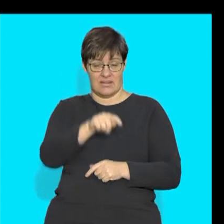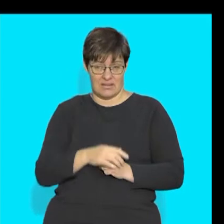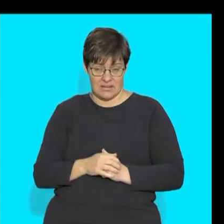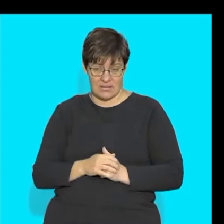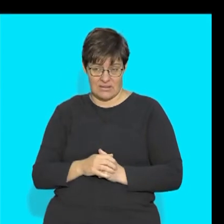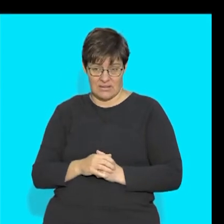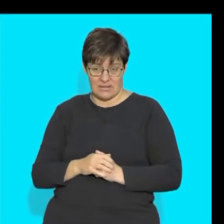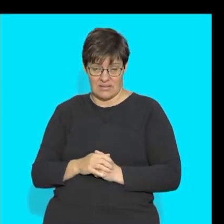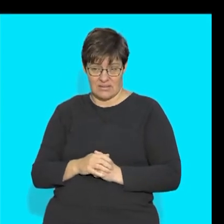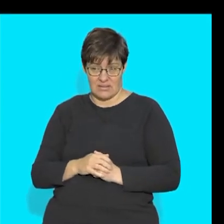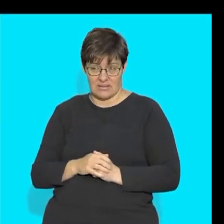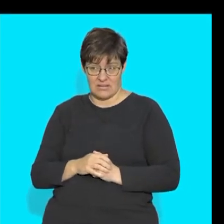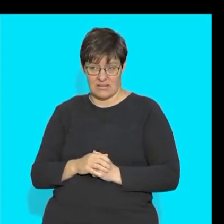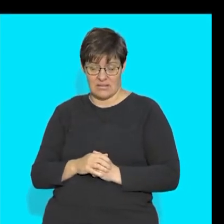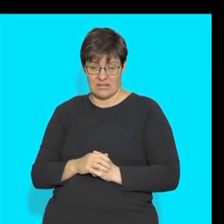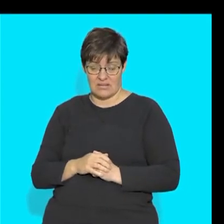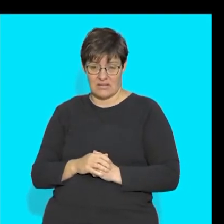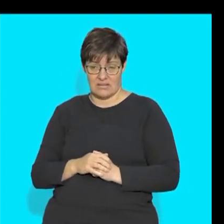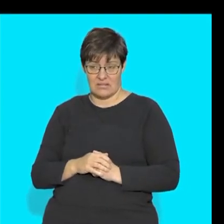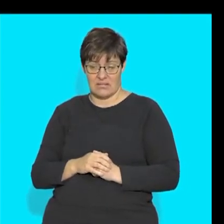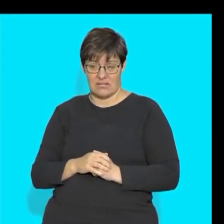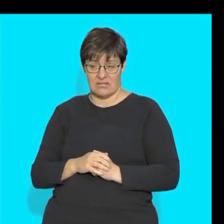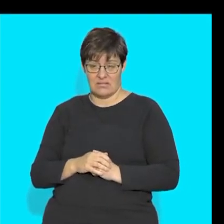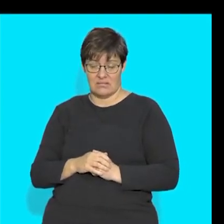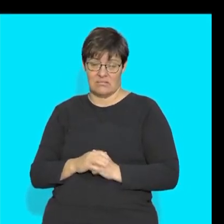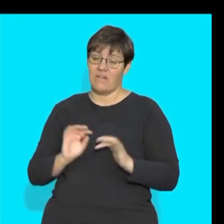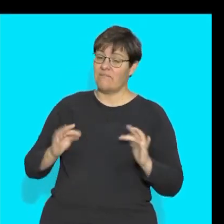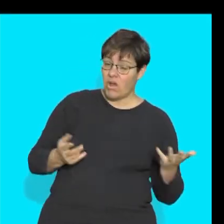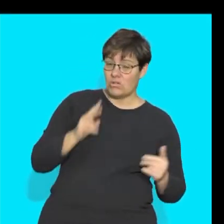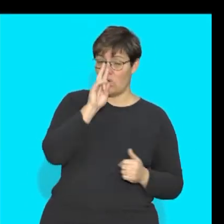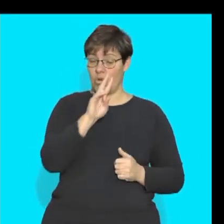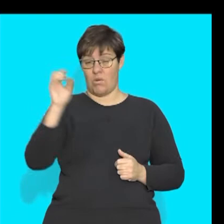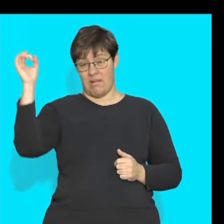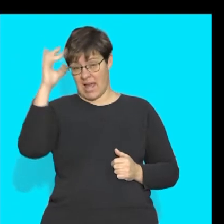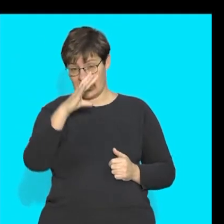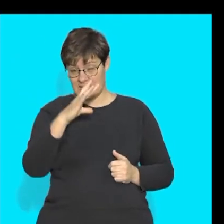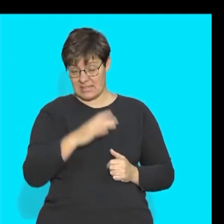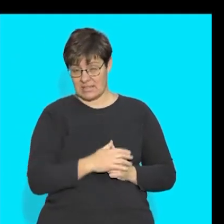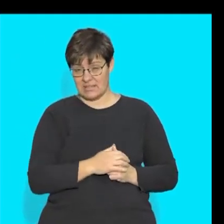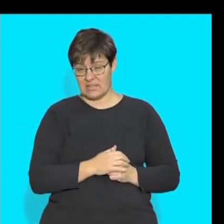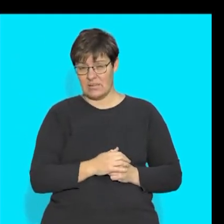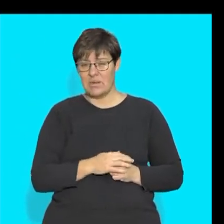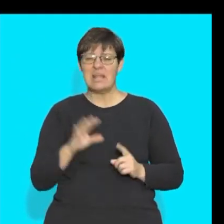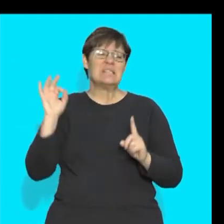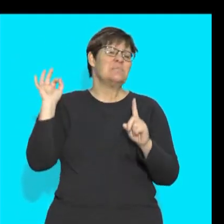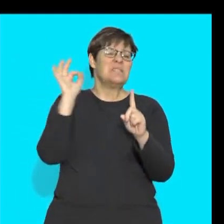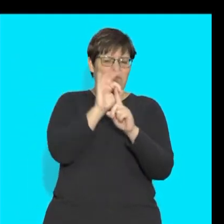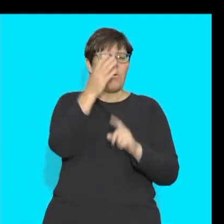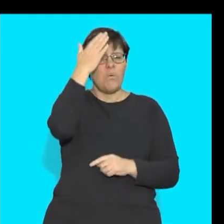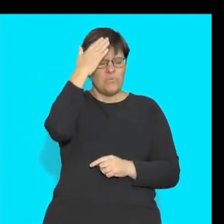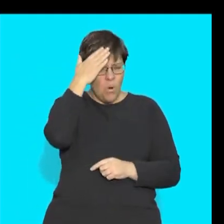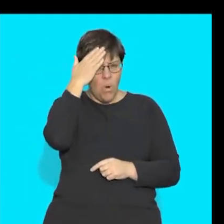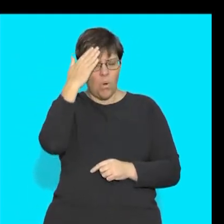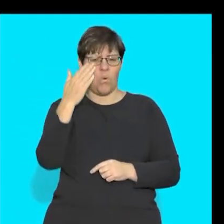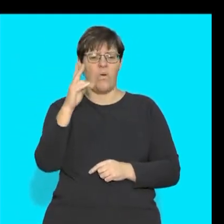So if I don't have, well, first of all, we're looking at light. So we very specifically know